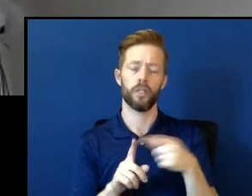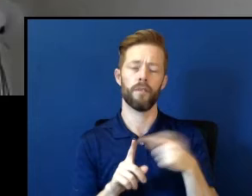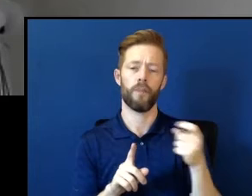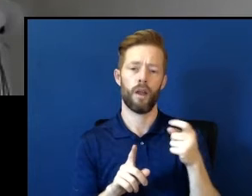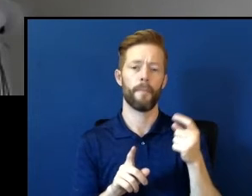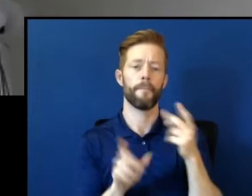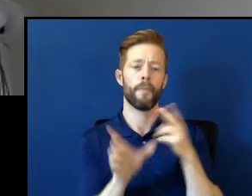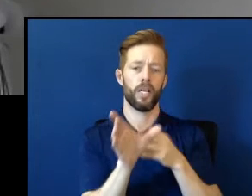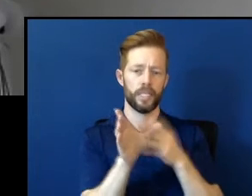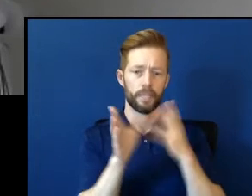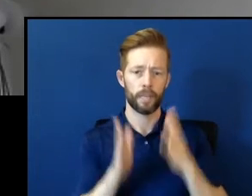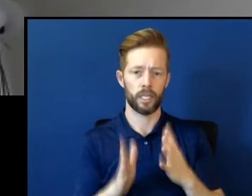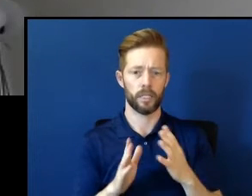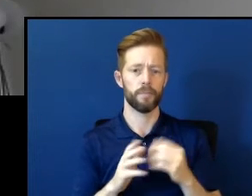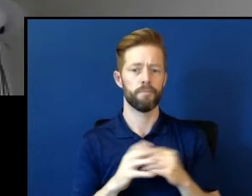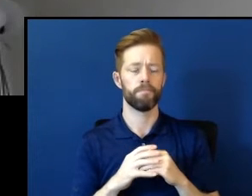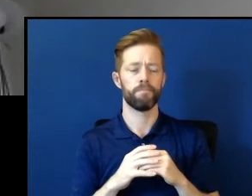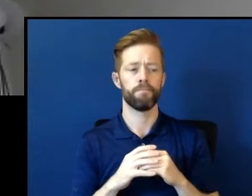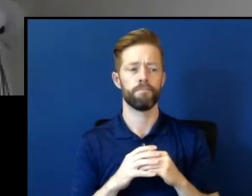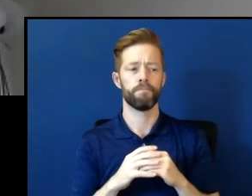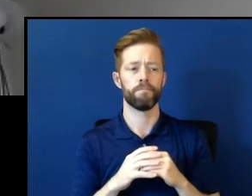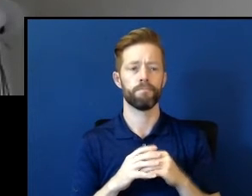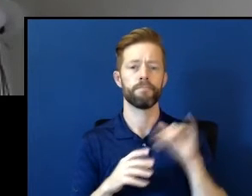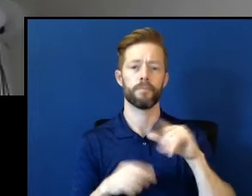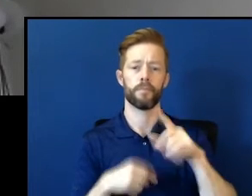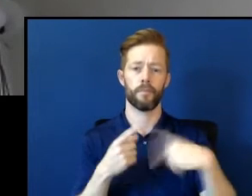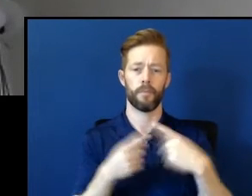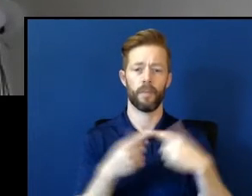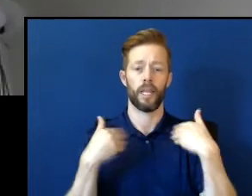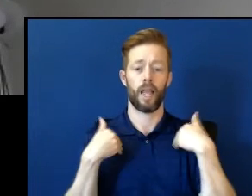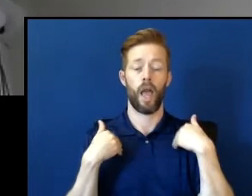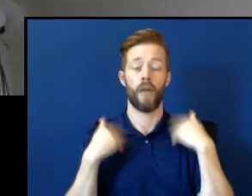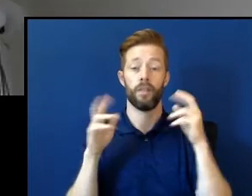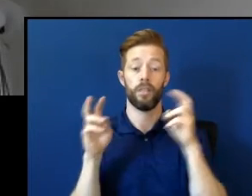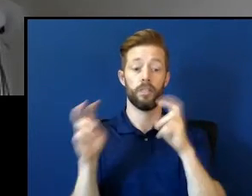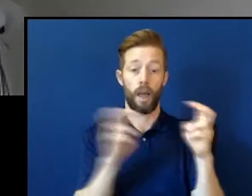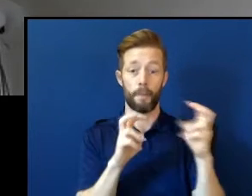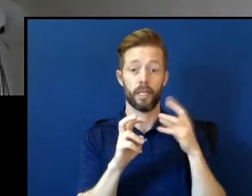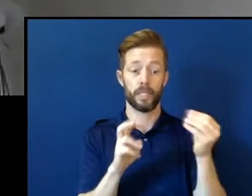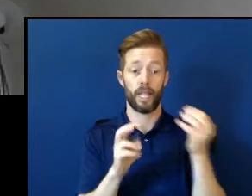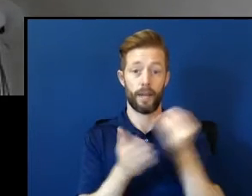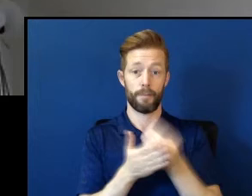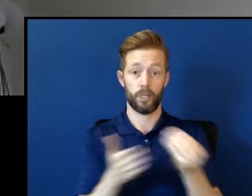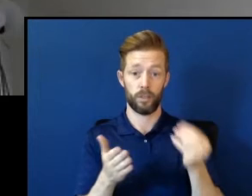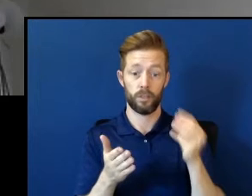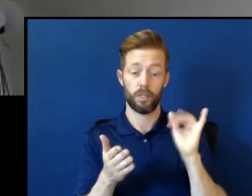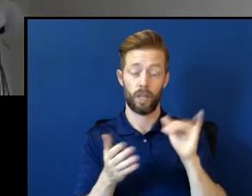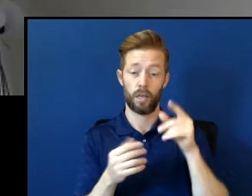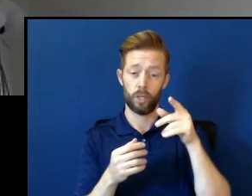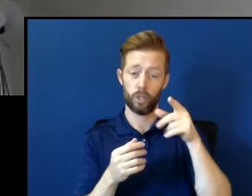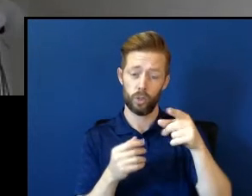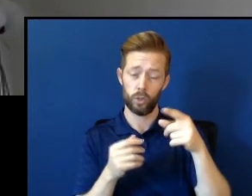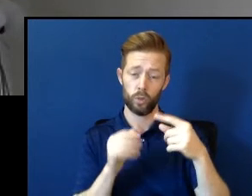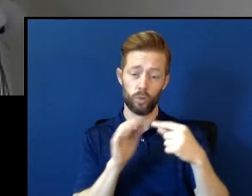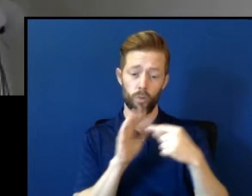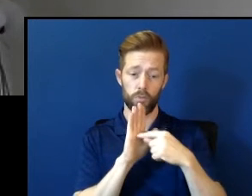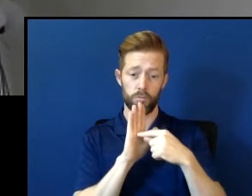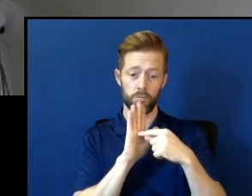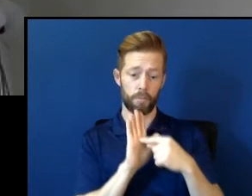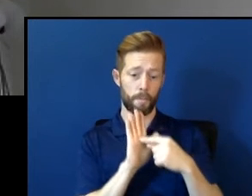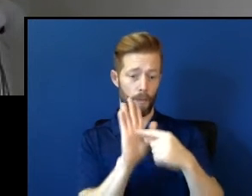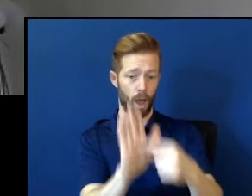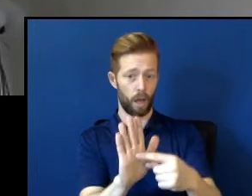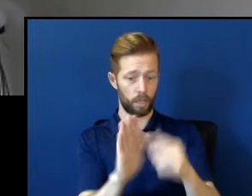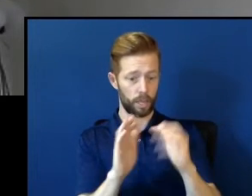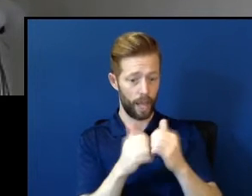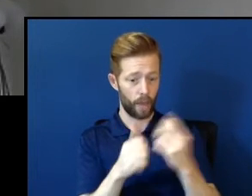have questions from the participant, and I think it's about having the topics and materials. Like, do you model how